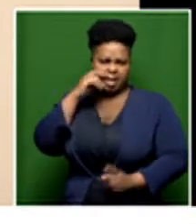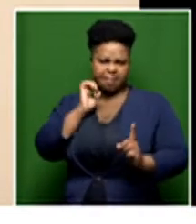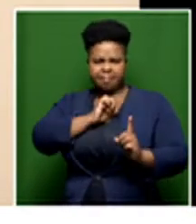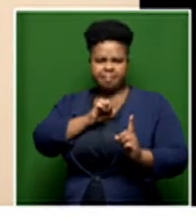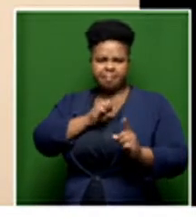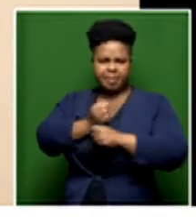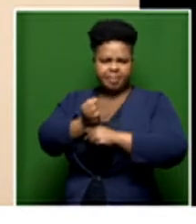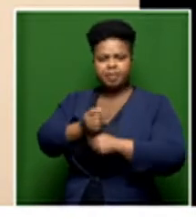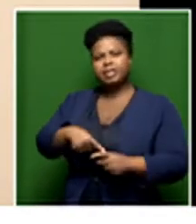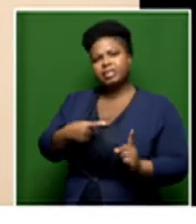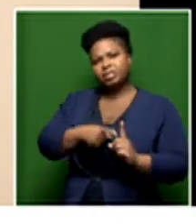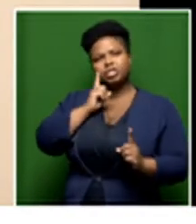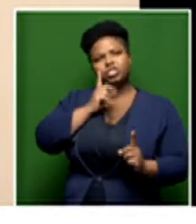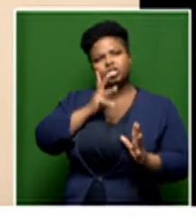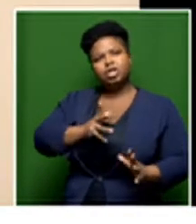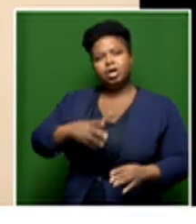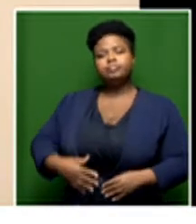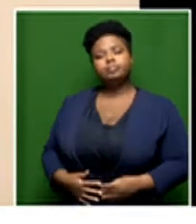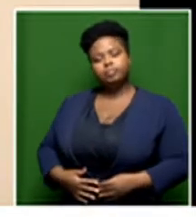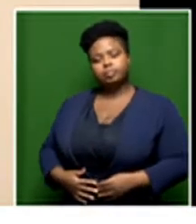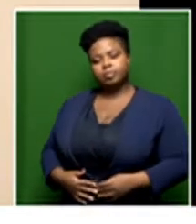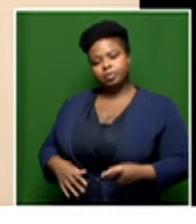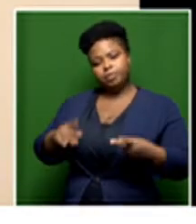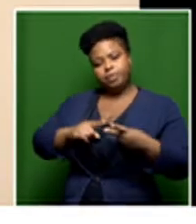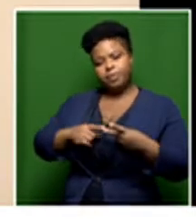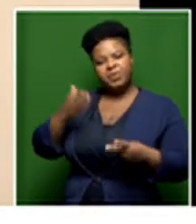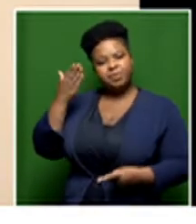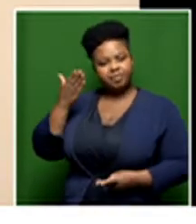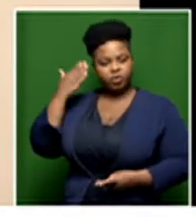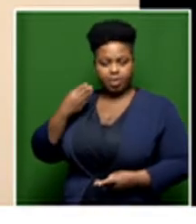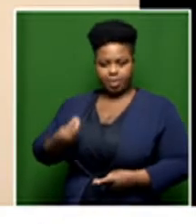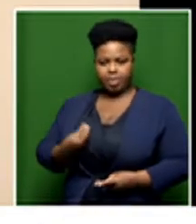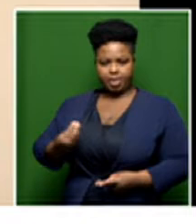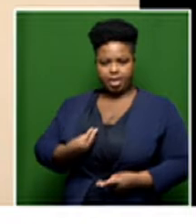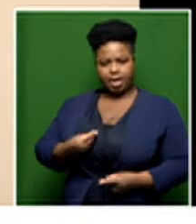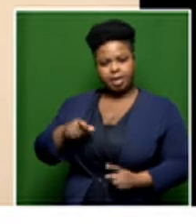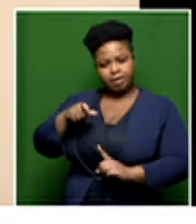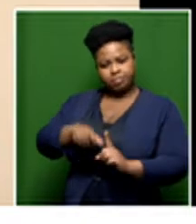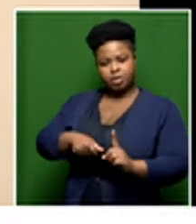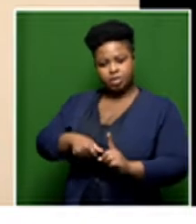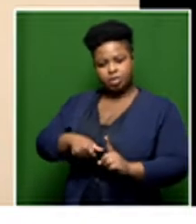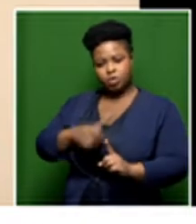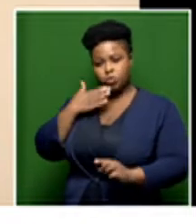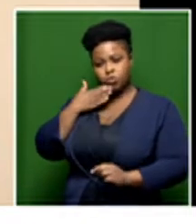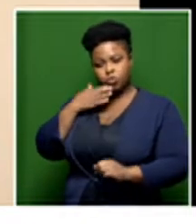teacher, and she was a young person with a